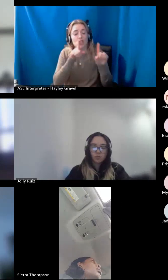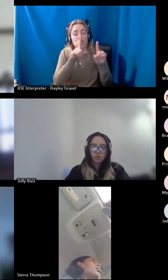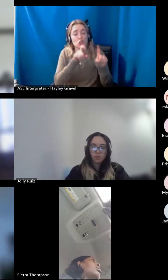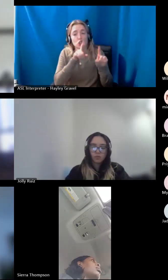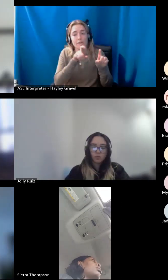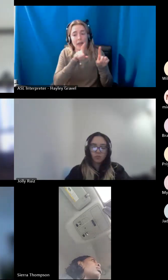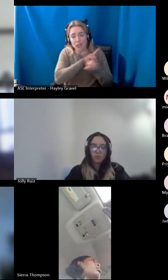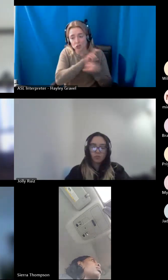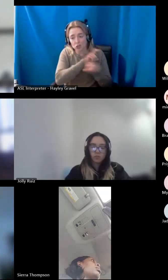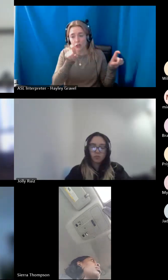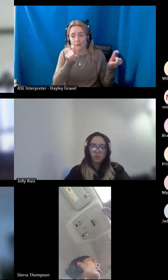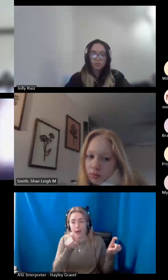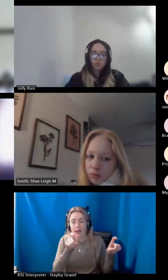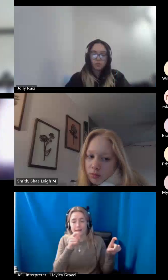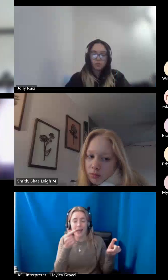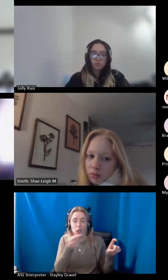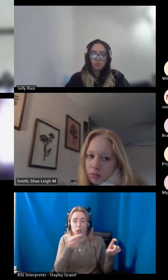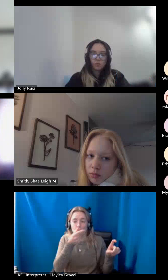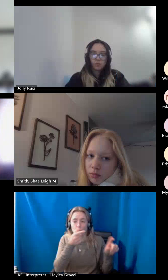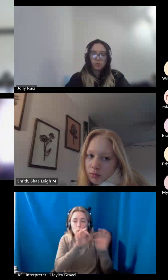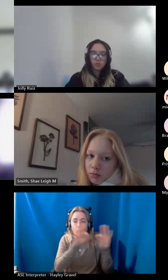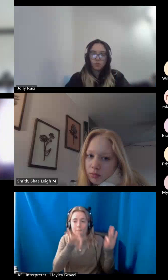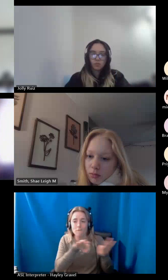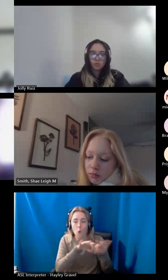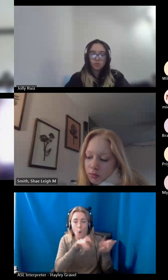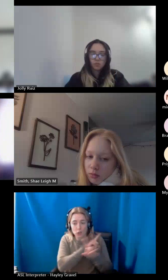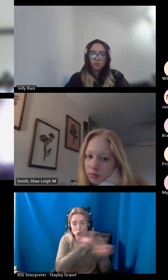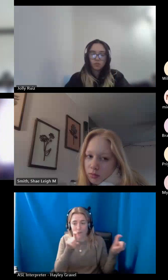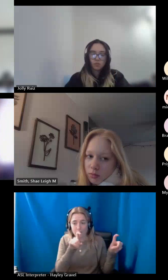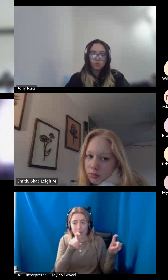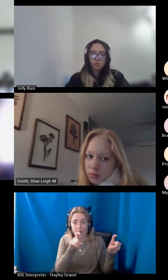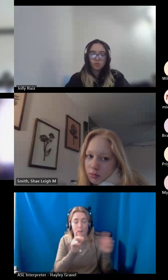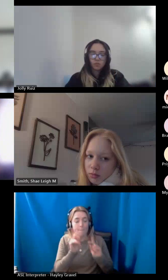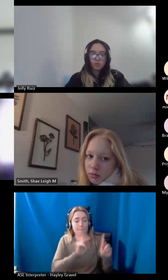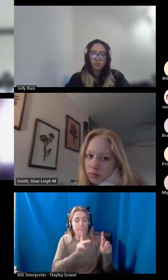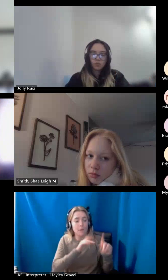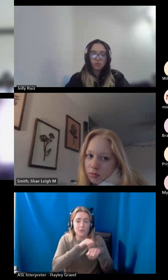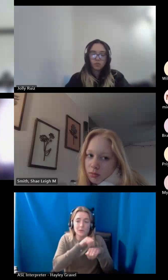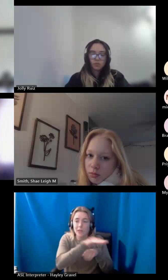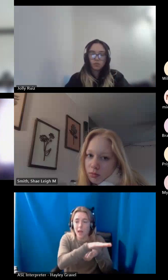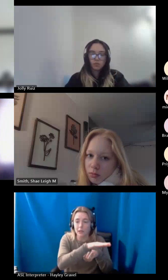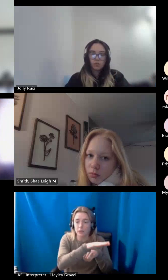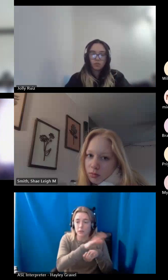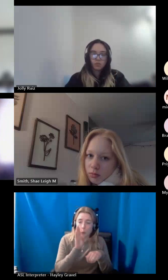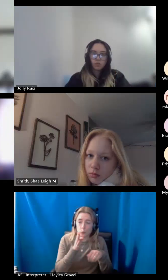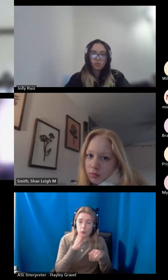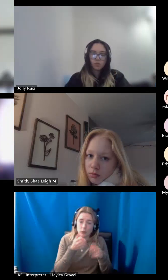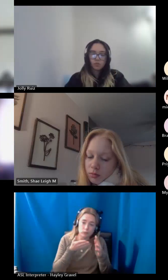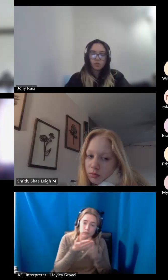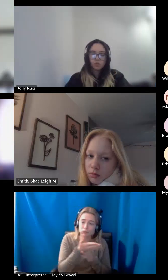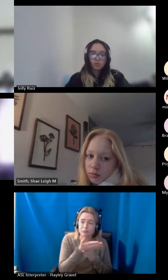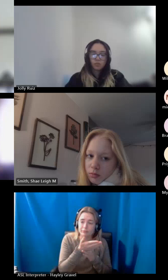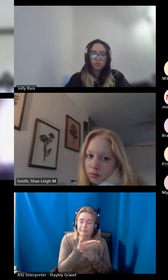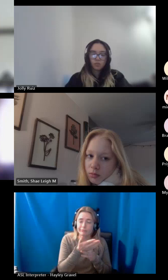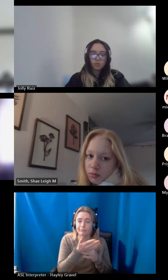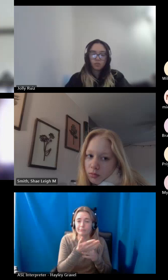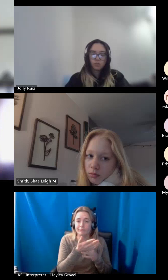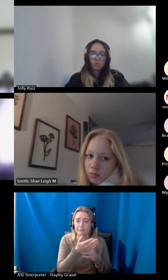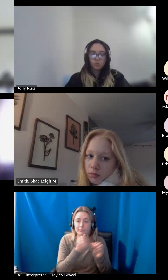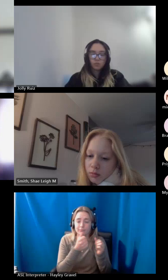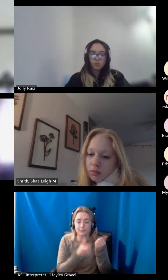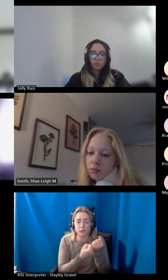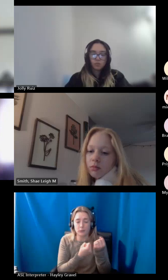Do a Google Forms survey and send it to people and let that drive your interview. So all of a Okay. sudden you're giving them 5 to 8